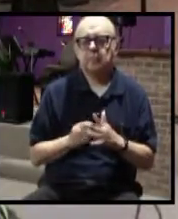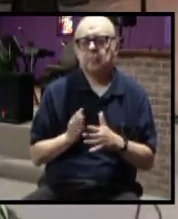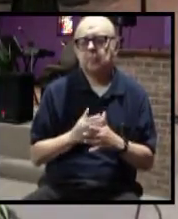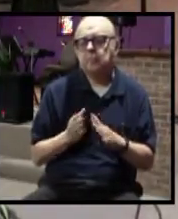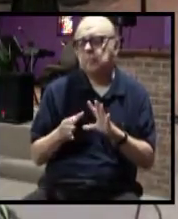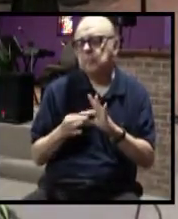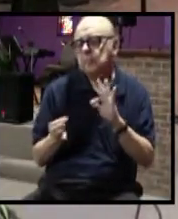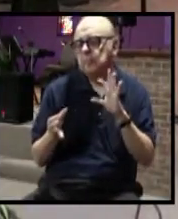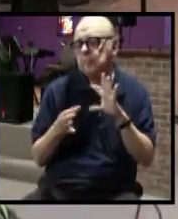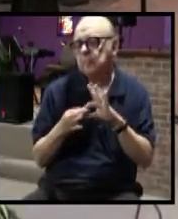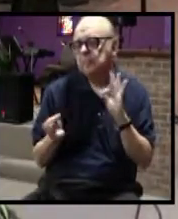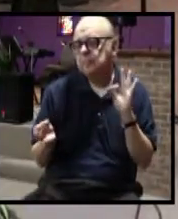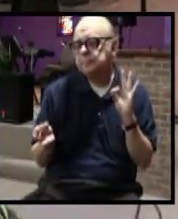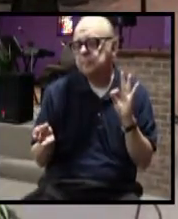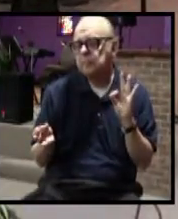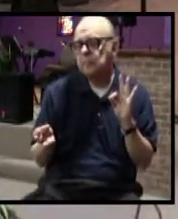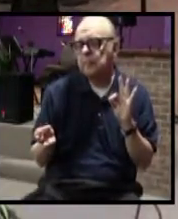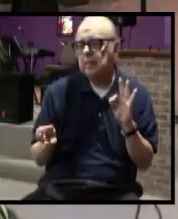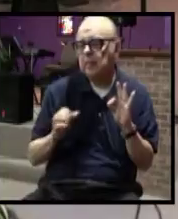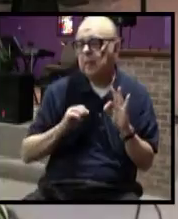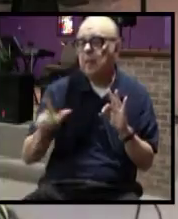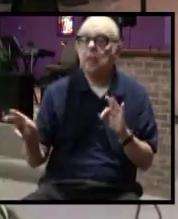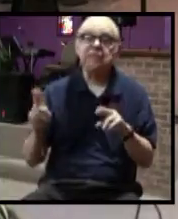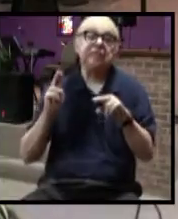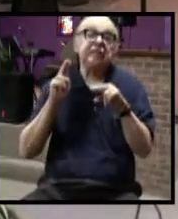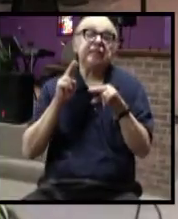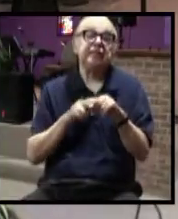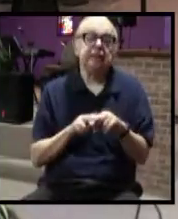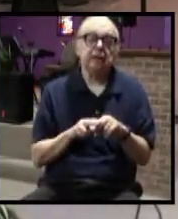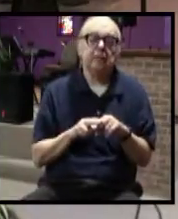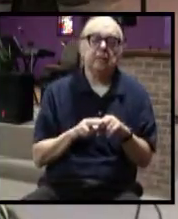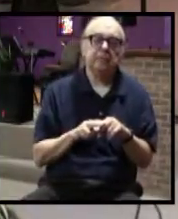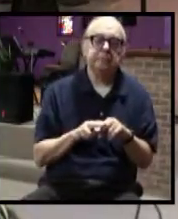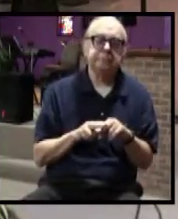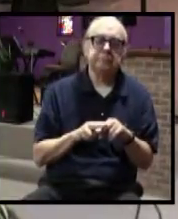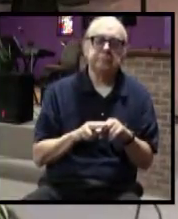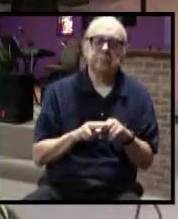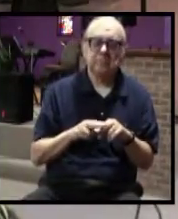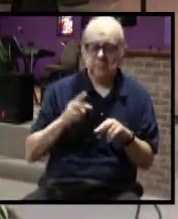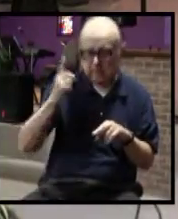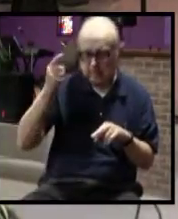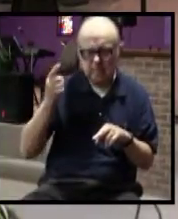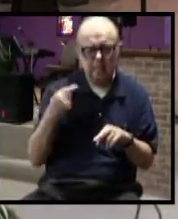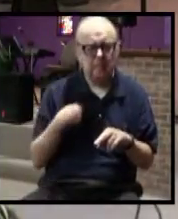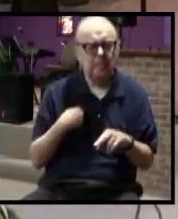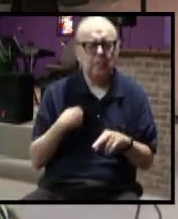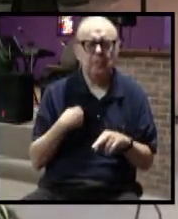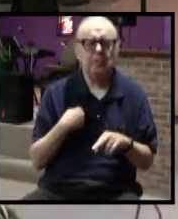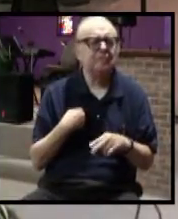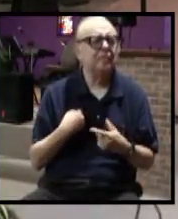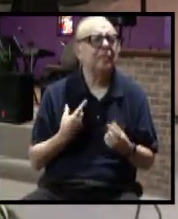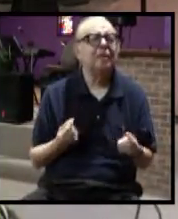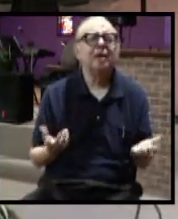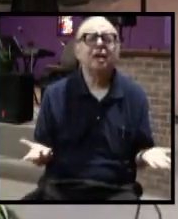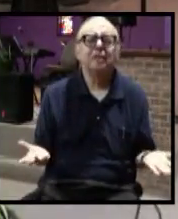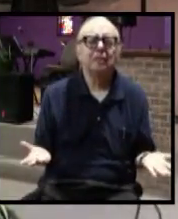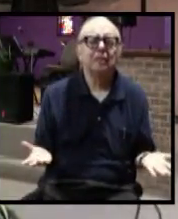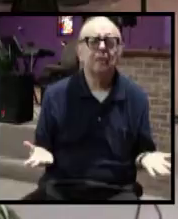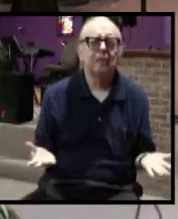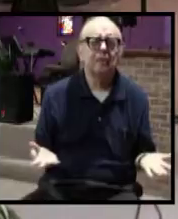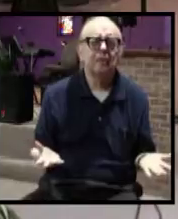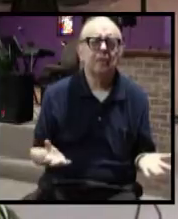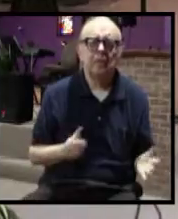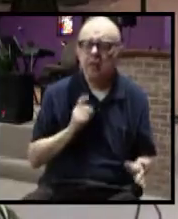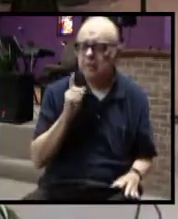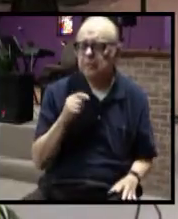And then he begins to share his story. And they all just sit there. And he's thinking, okay, so what did I just do?